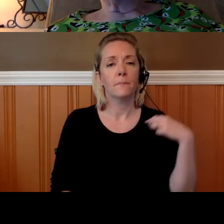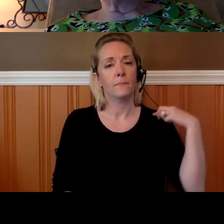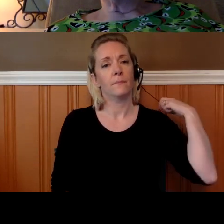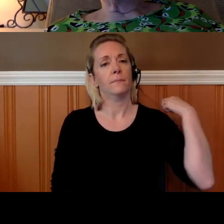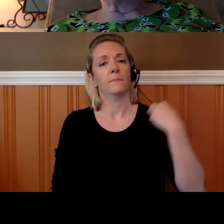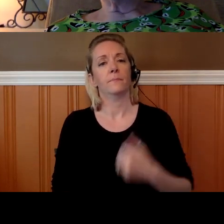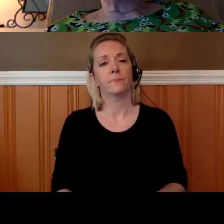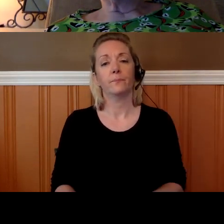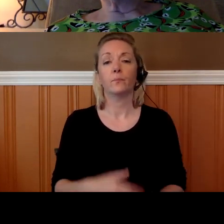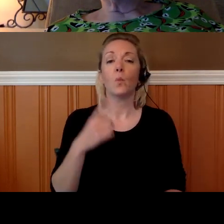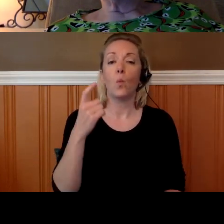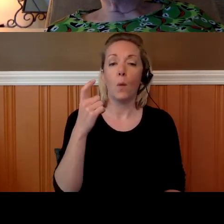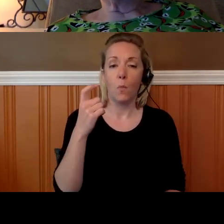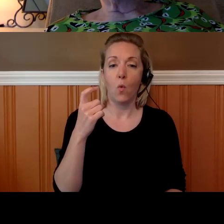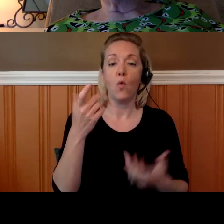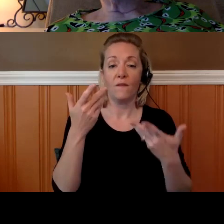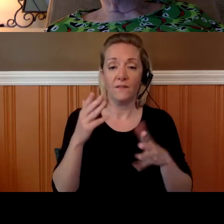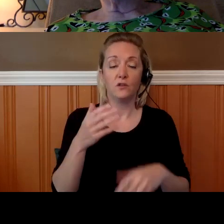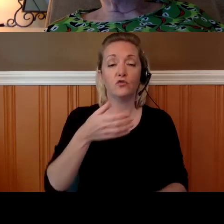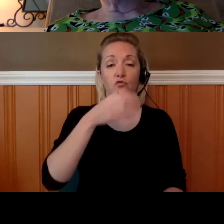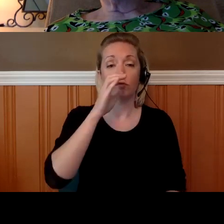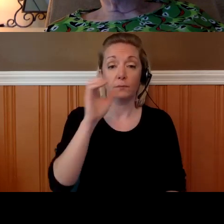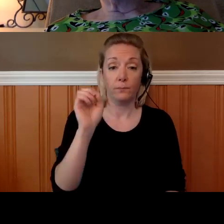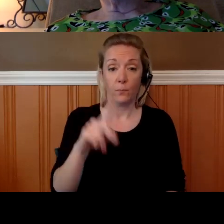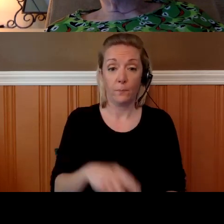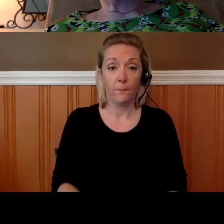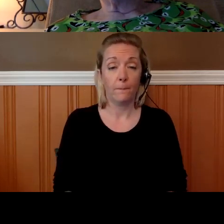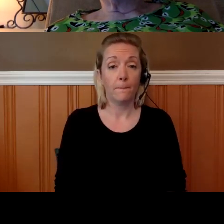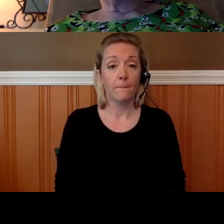We're going to have one more bite and then we're going to take a drink, okay?